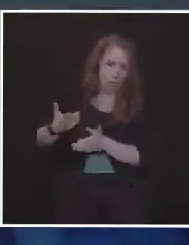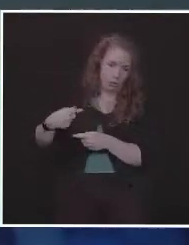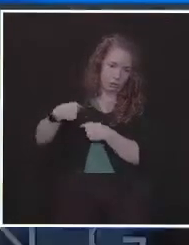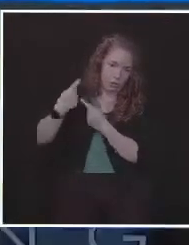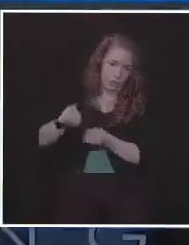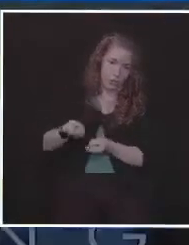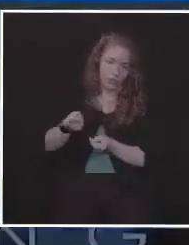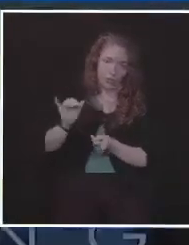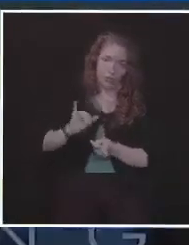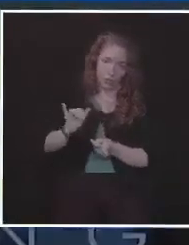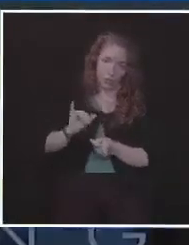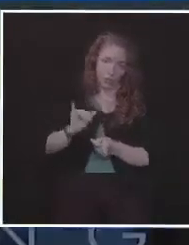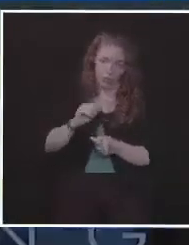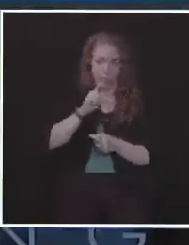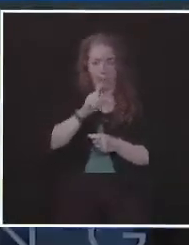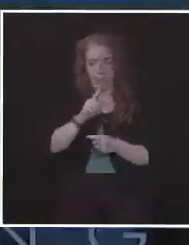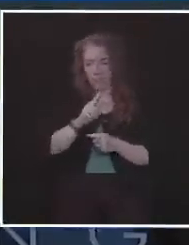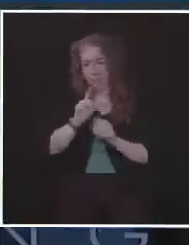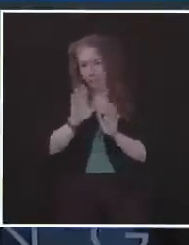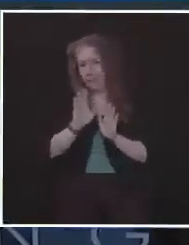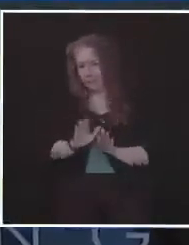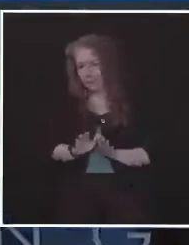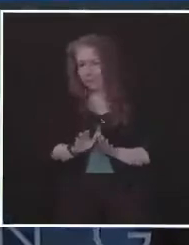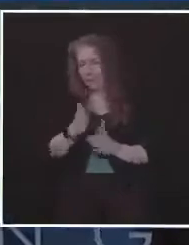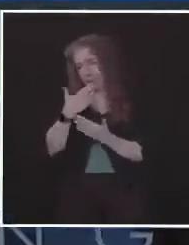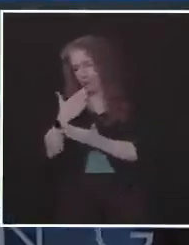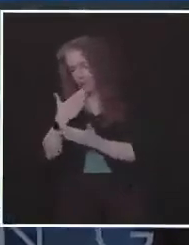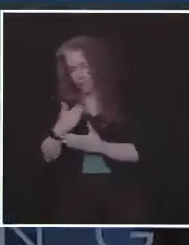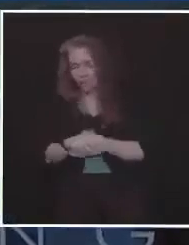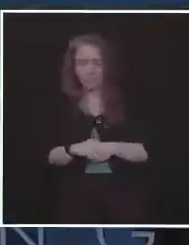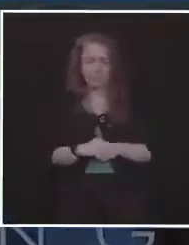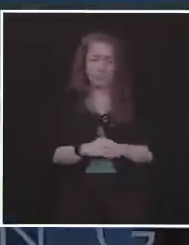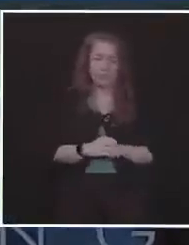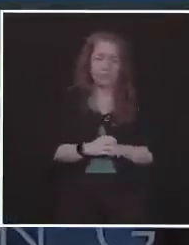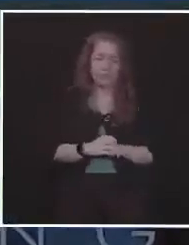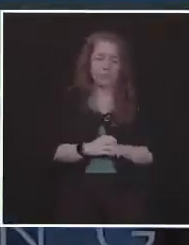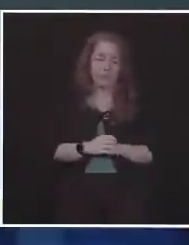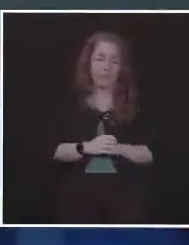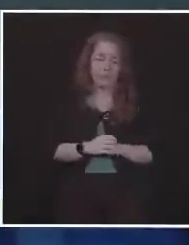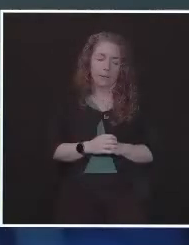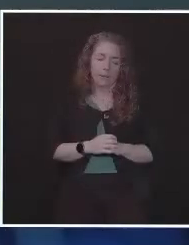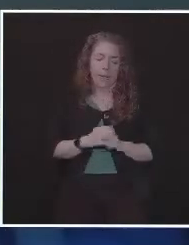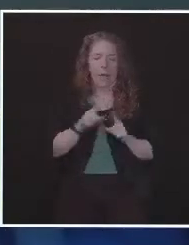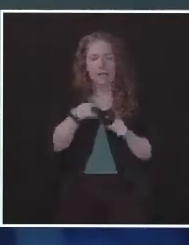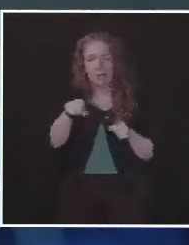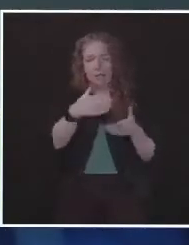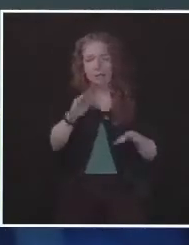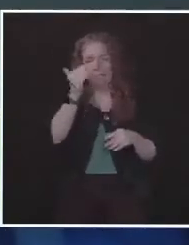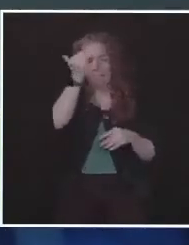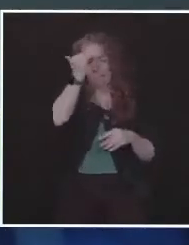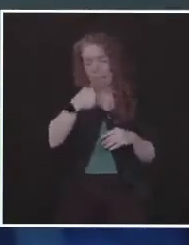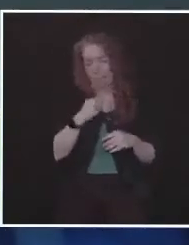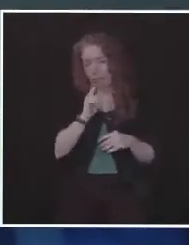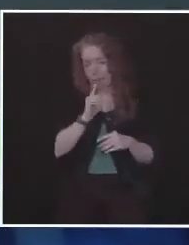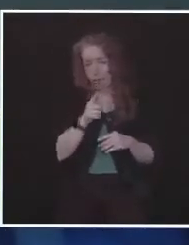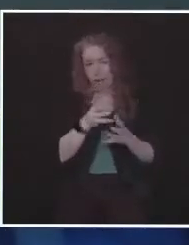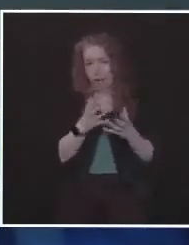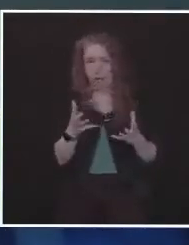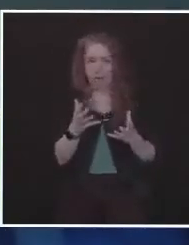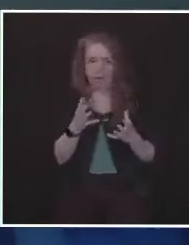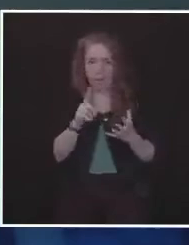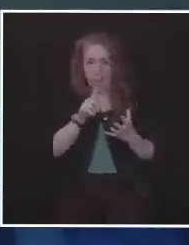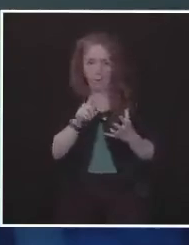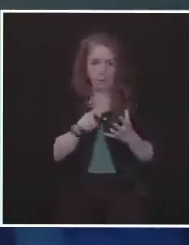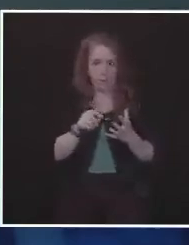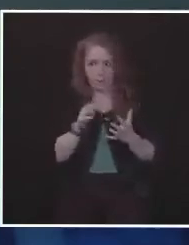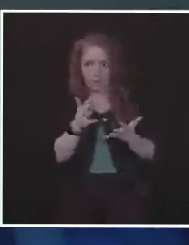truly been amazing, so thank you for that, Kathy. As all of you know, I'm sure there's a lot of questions. First, I want to